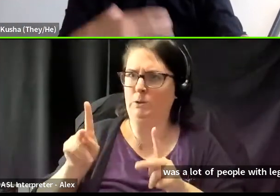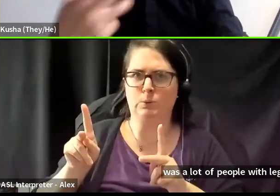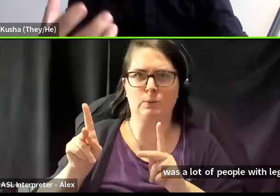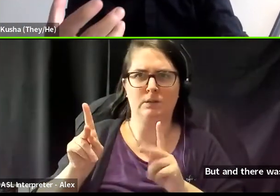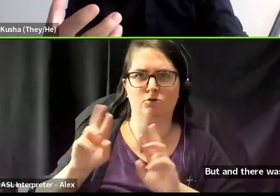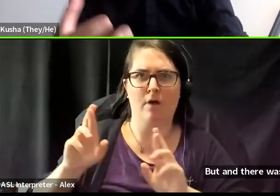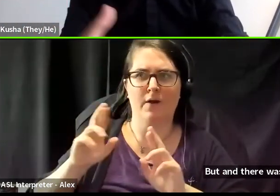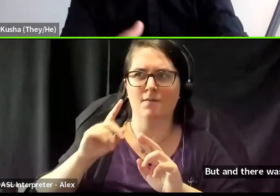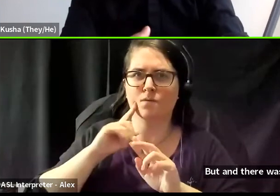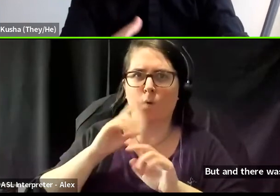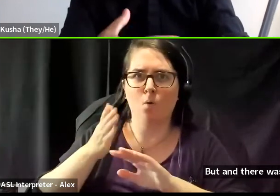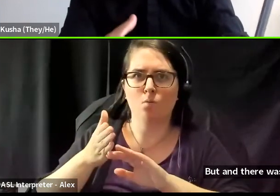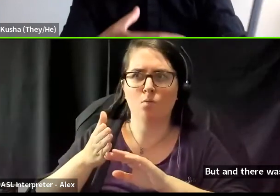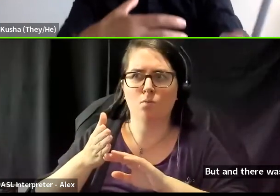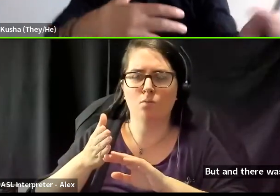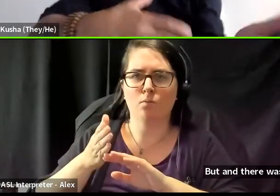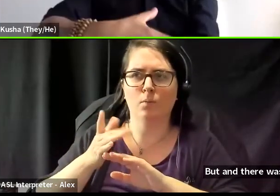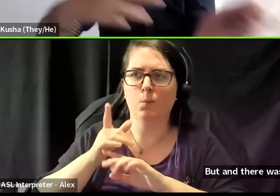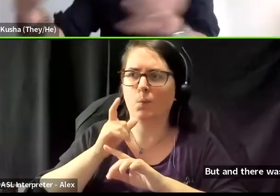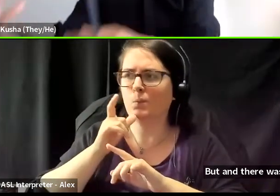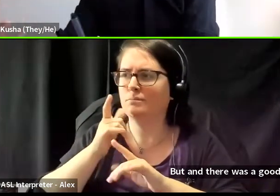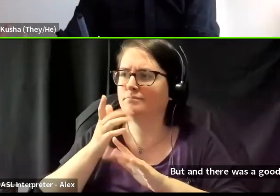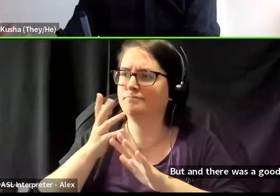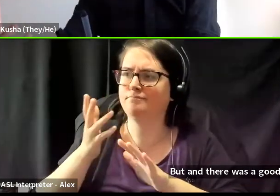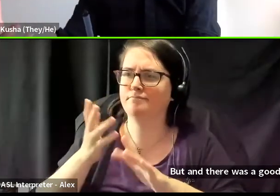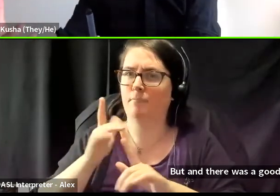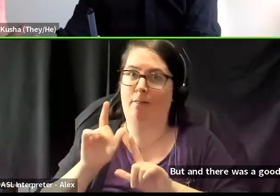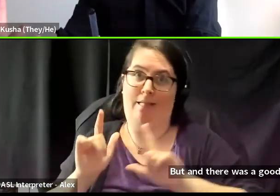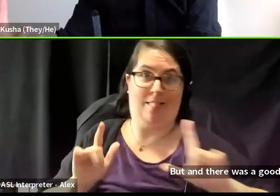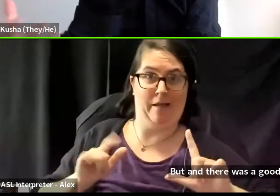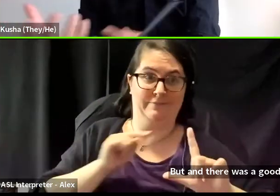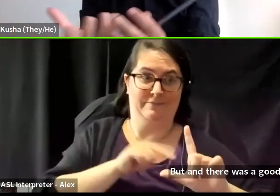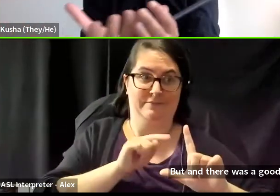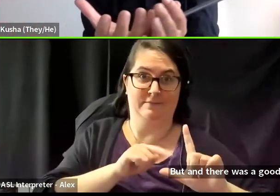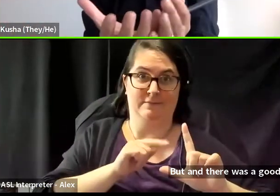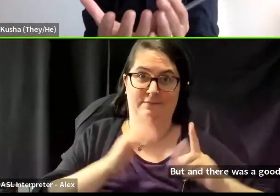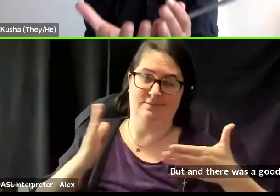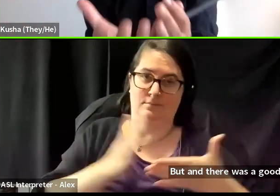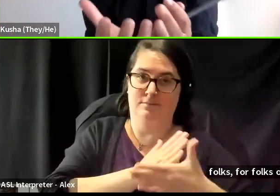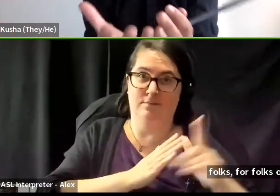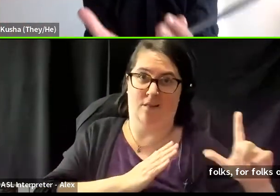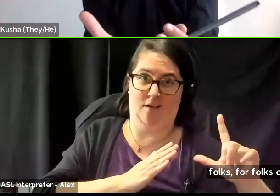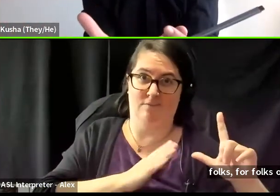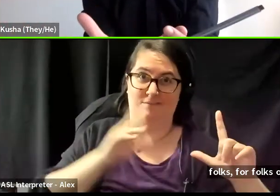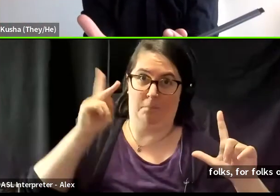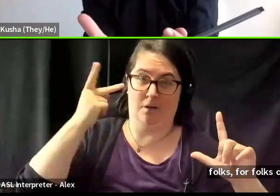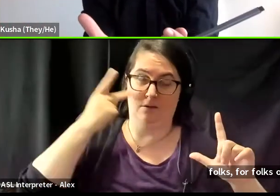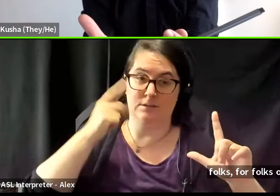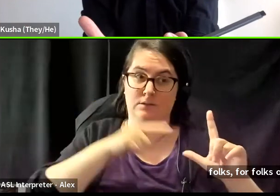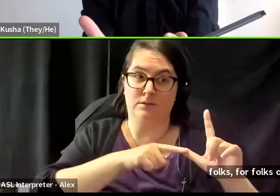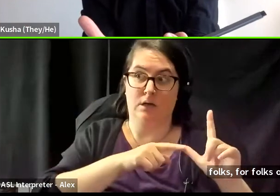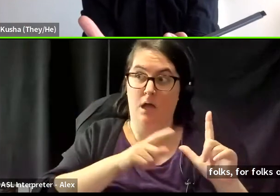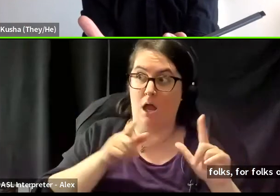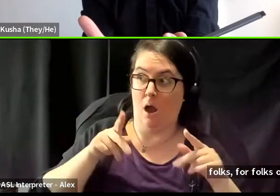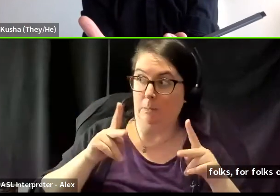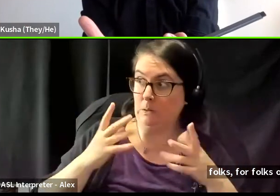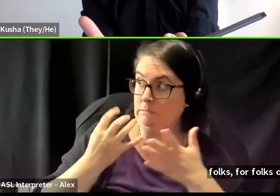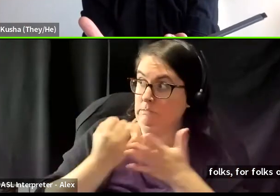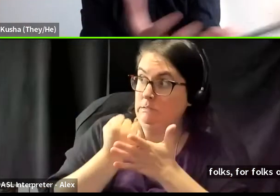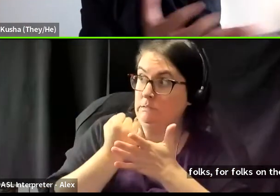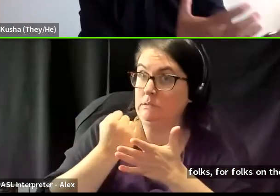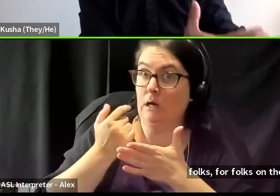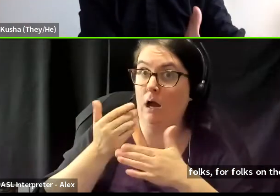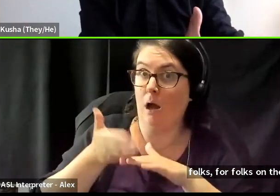for progressive folks, for folks on the left spectrum to gain a platform there.